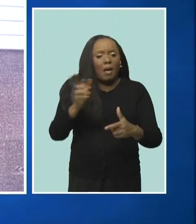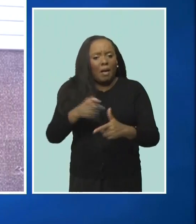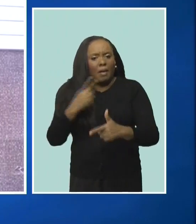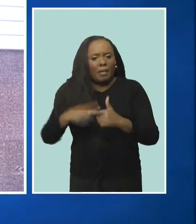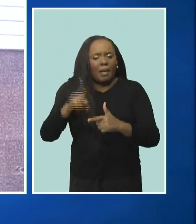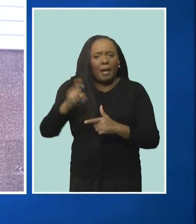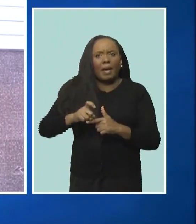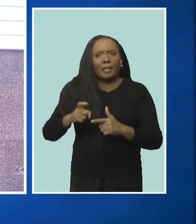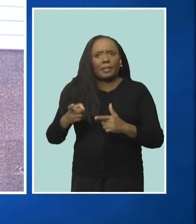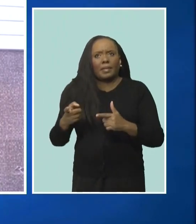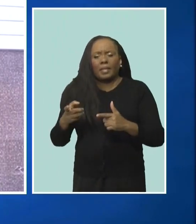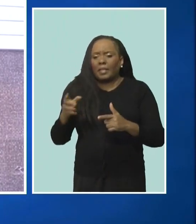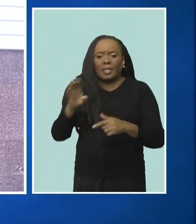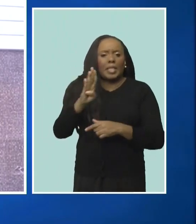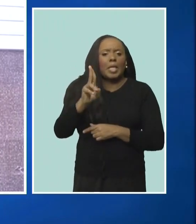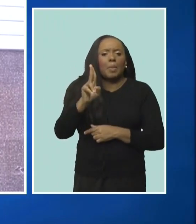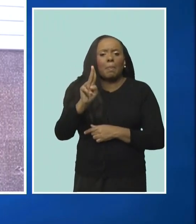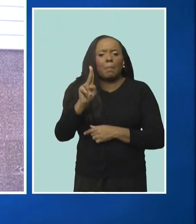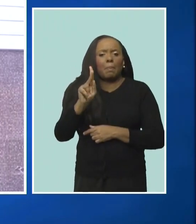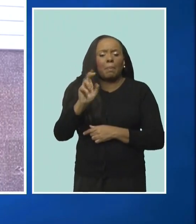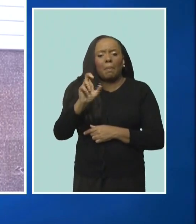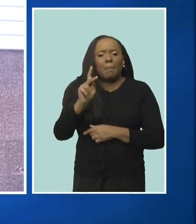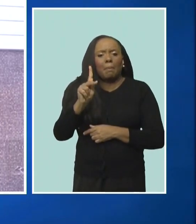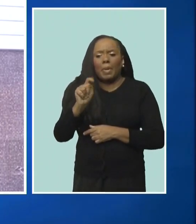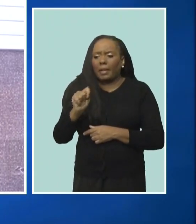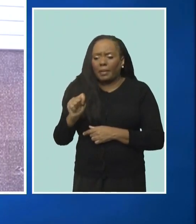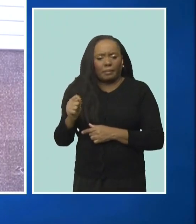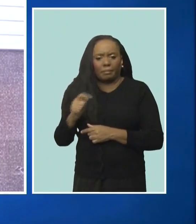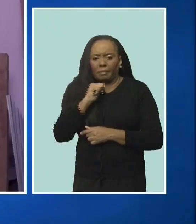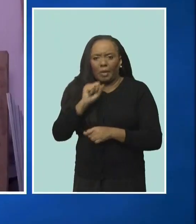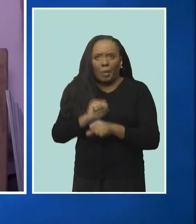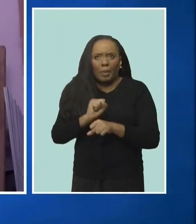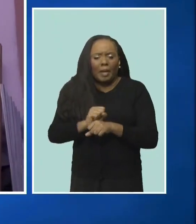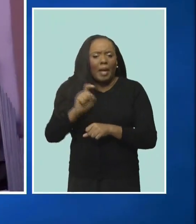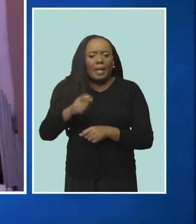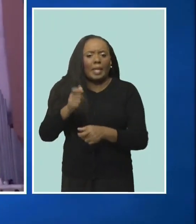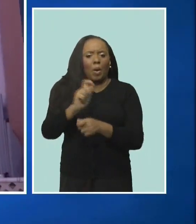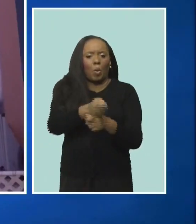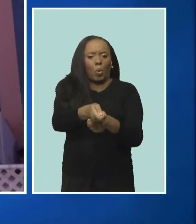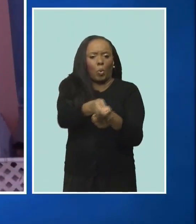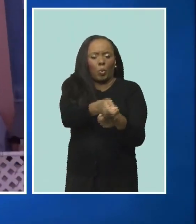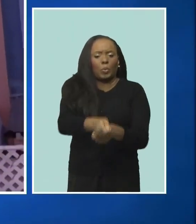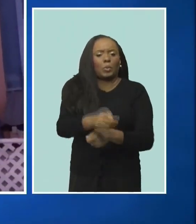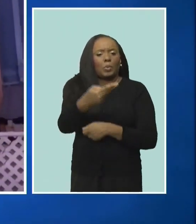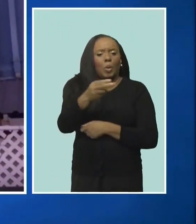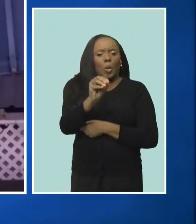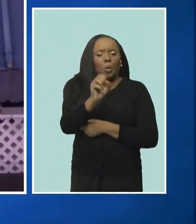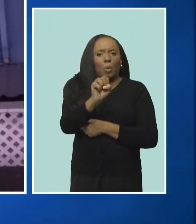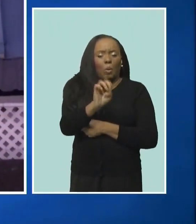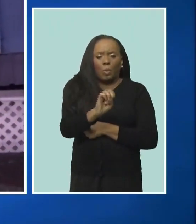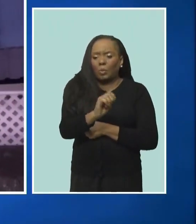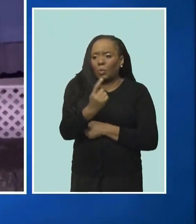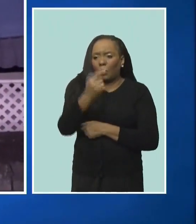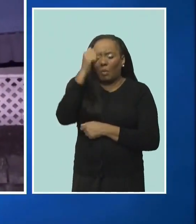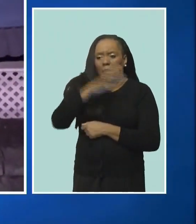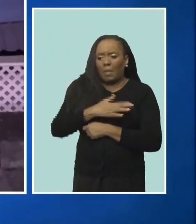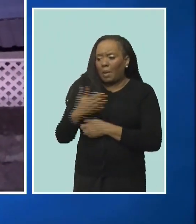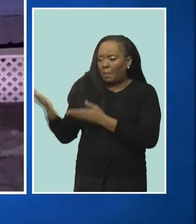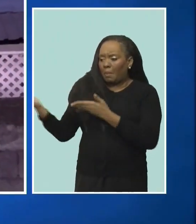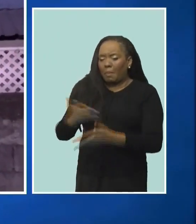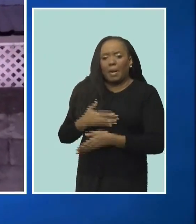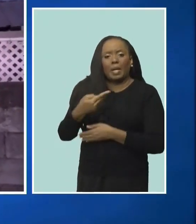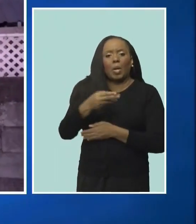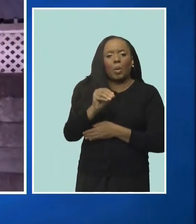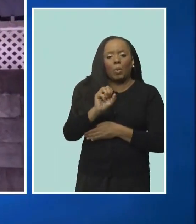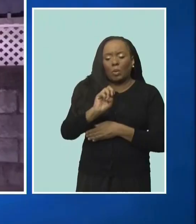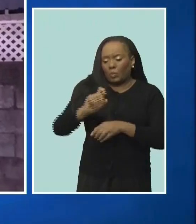because the bucket can't work. You know how the fire would start to blaze, the bucket can't, so I had to get a hose. So as soon as I get back here, one of the guys was coming with a hose, so we just ran,